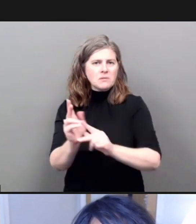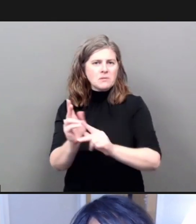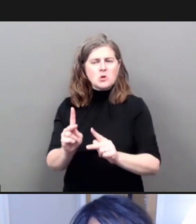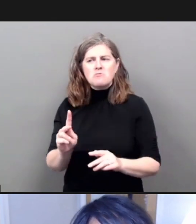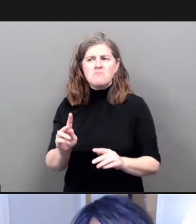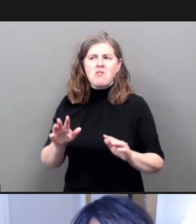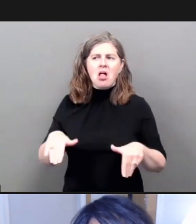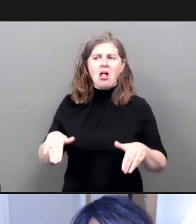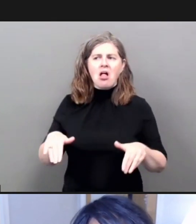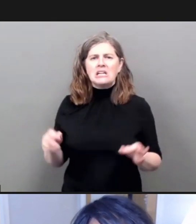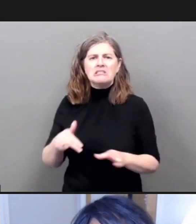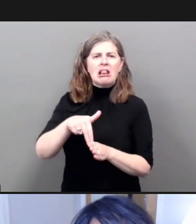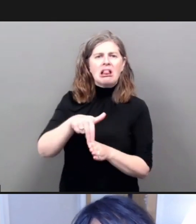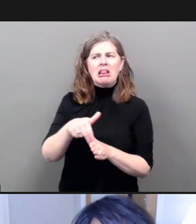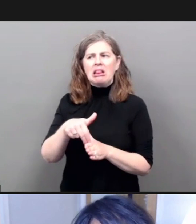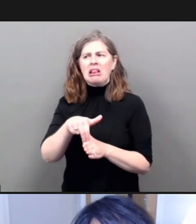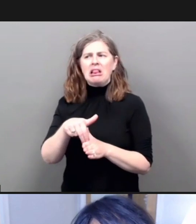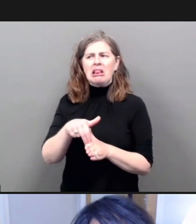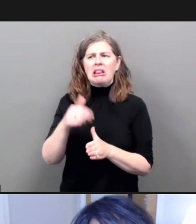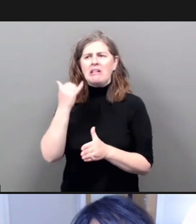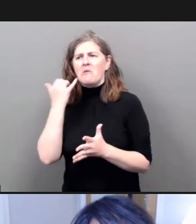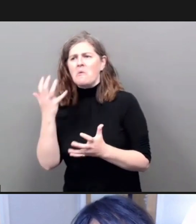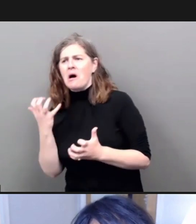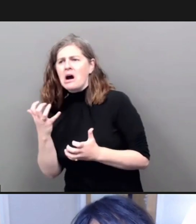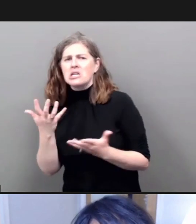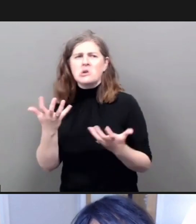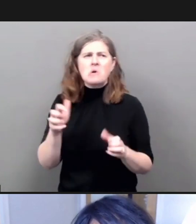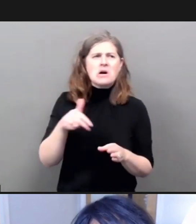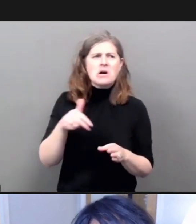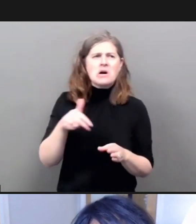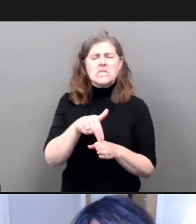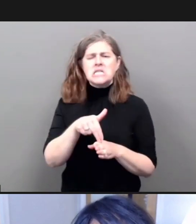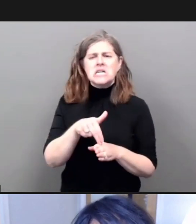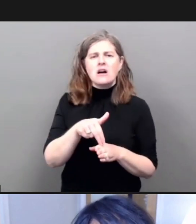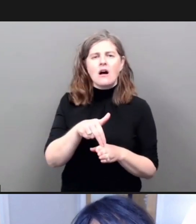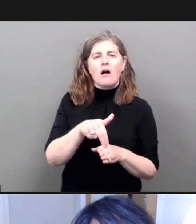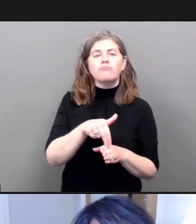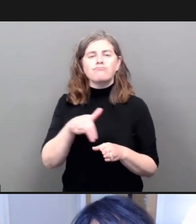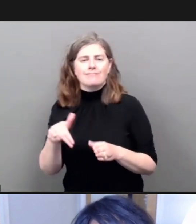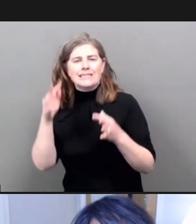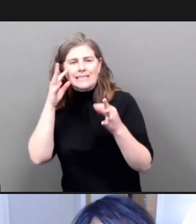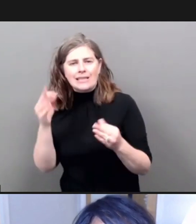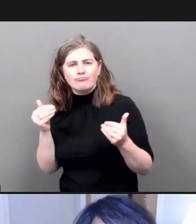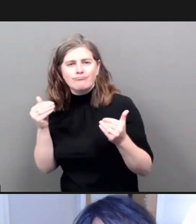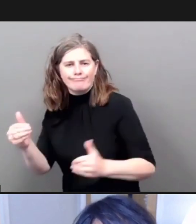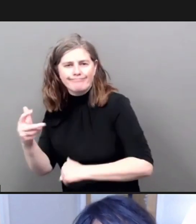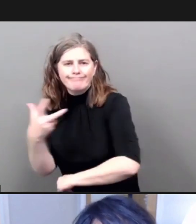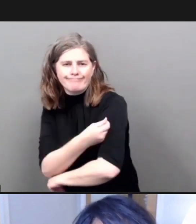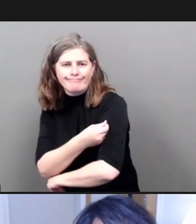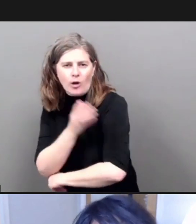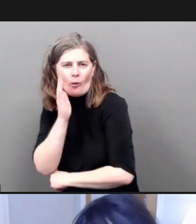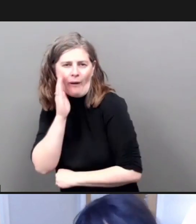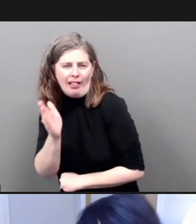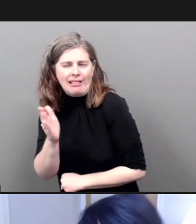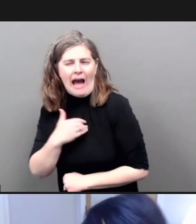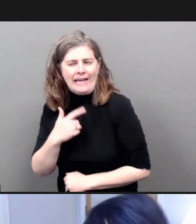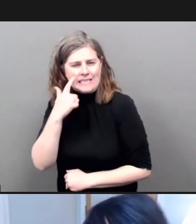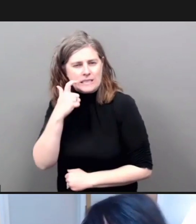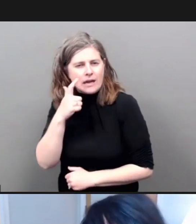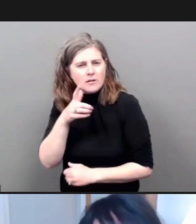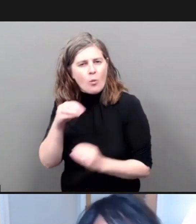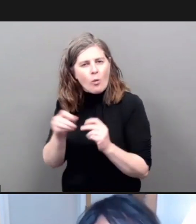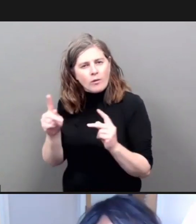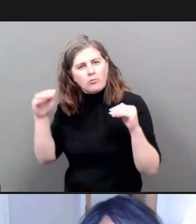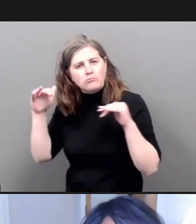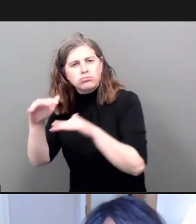really decided what they want to do about the vaccine will actually be swayed by this and show up and get